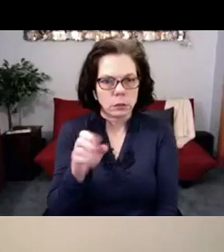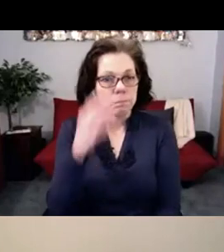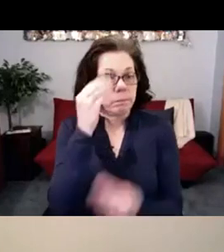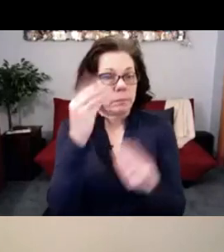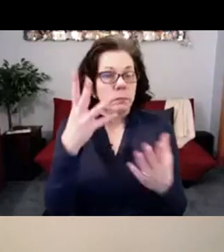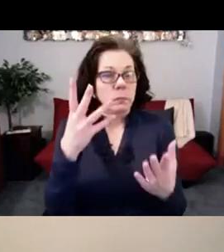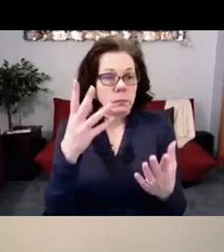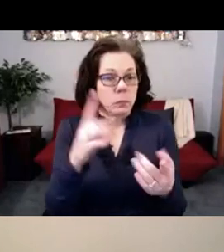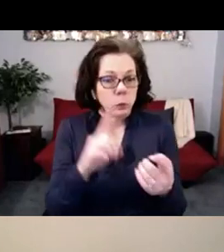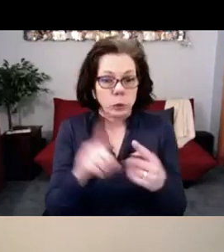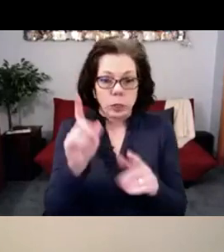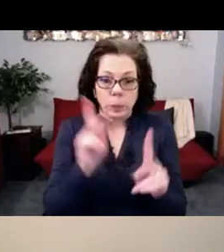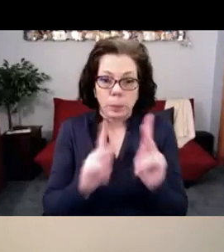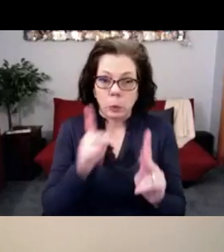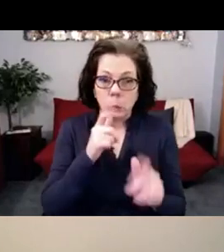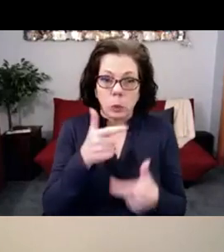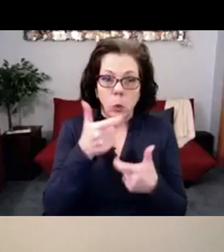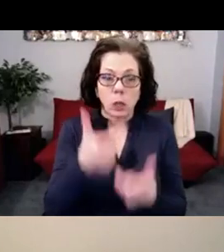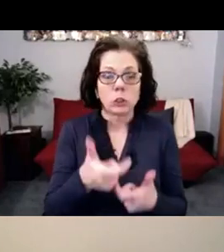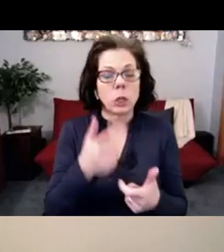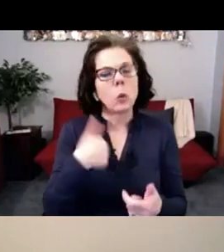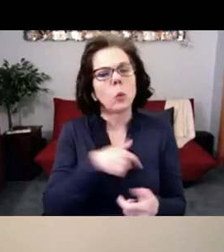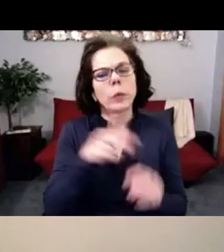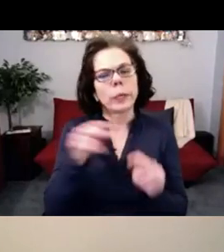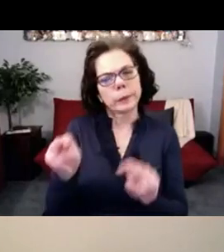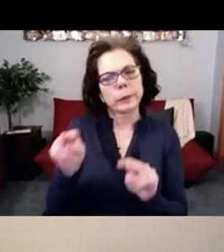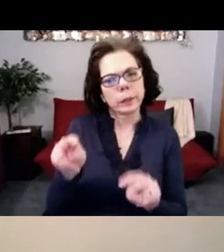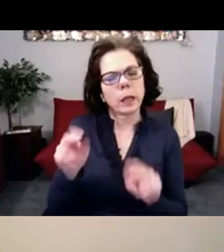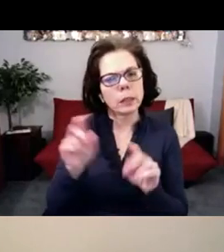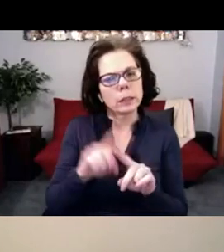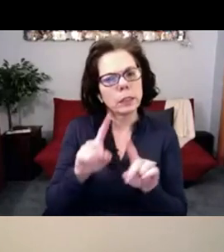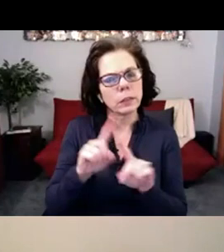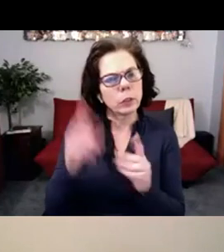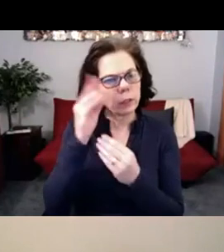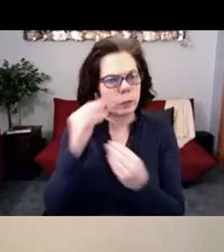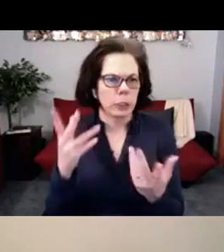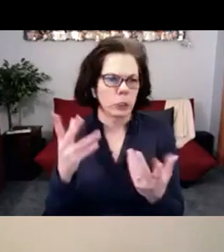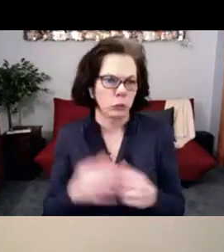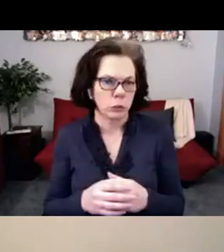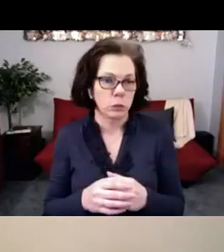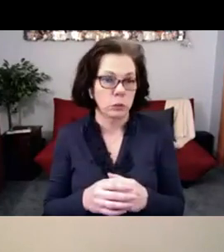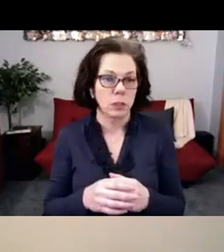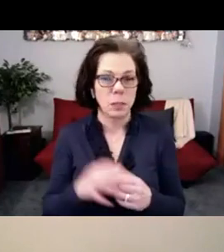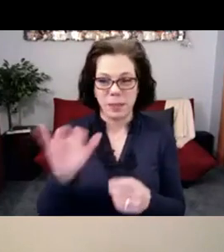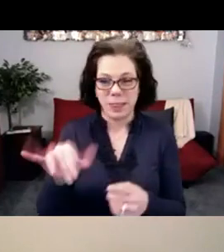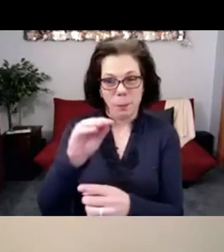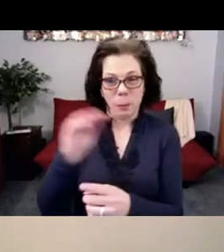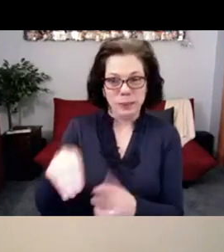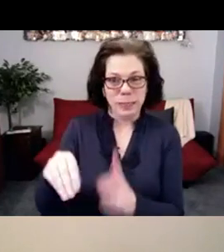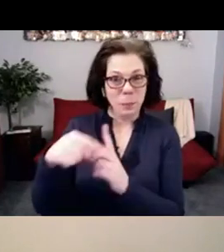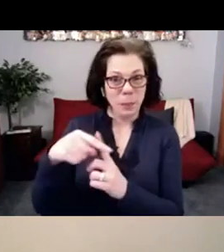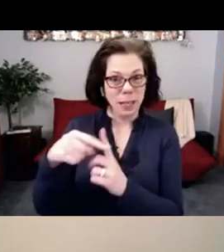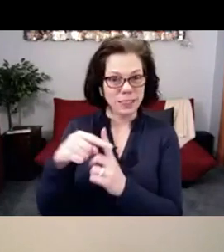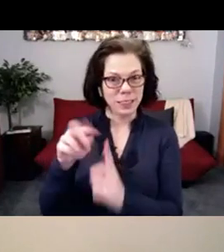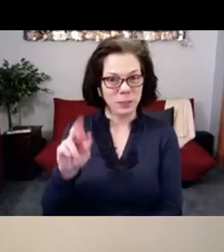viewers in, that we monitor a lot of different COVID data, but among them is the percent positivity rate, the